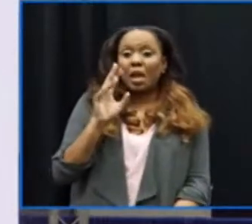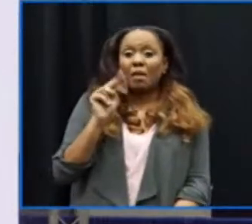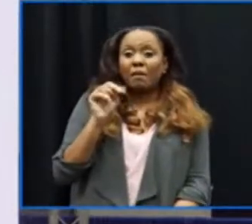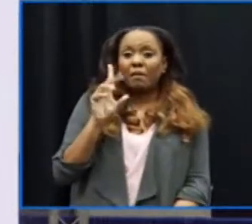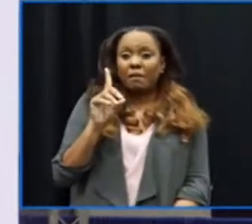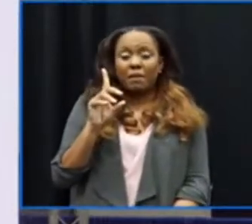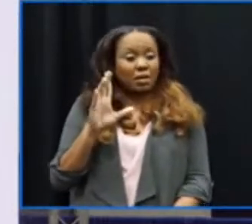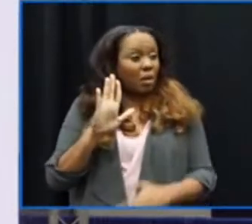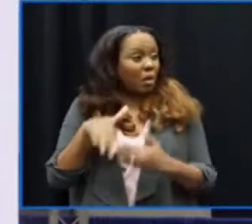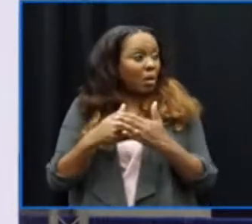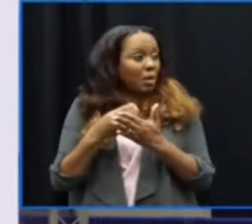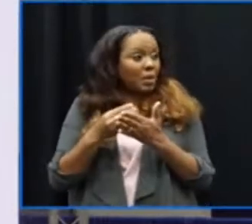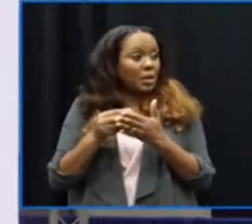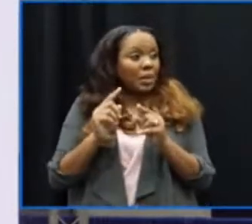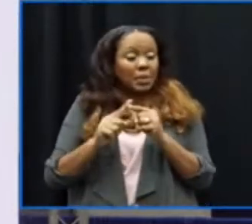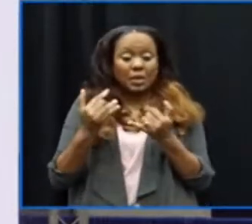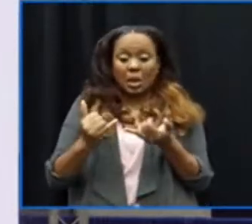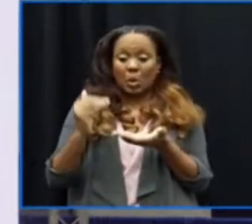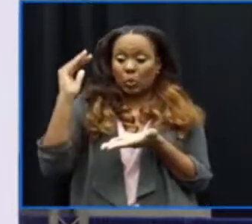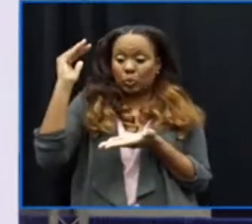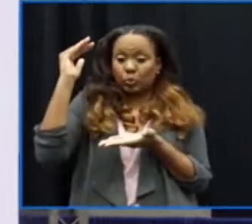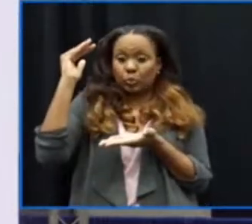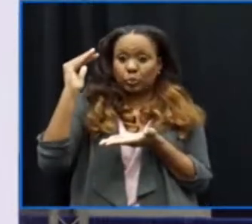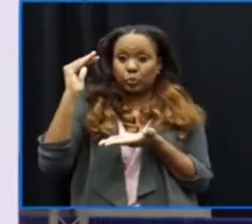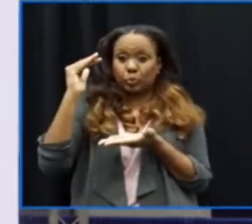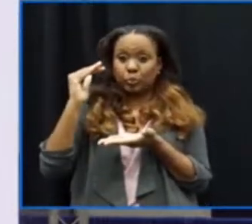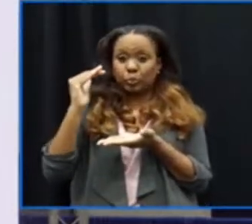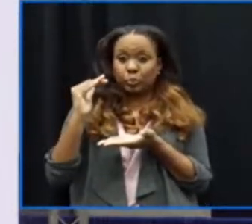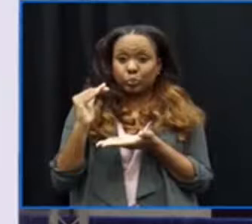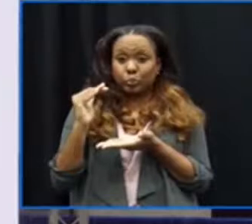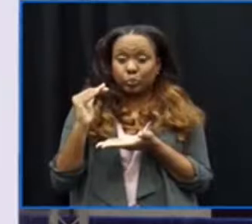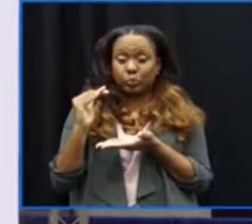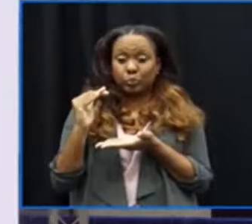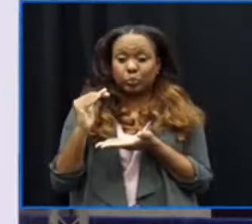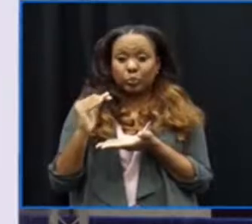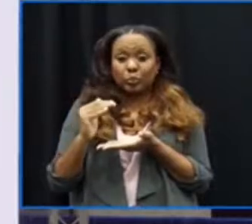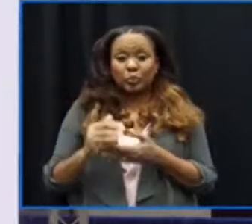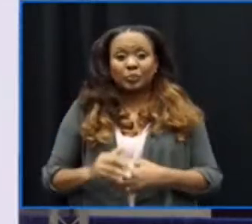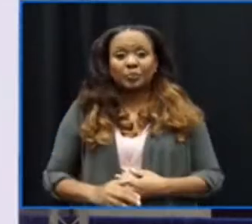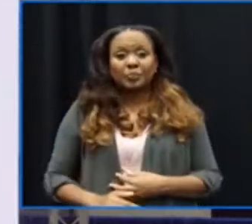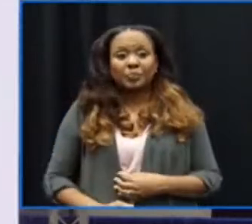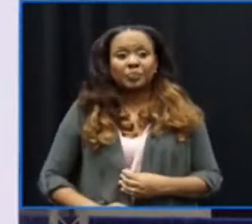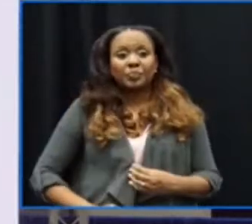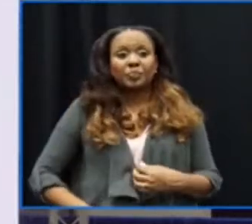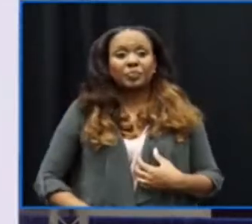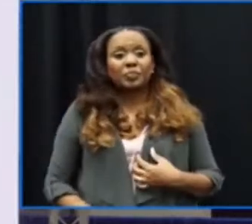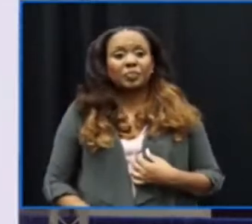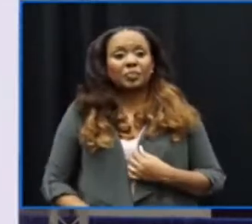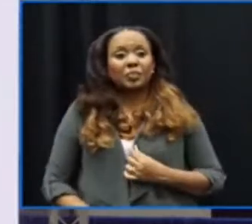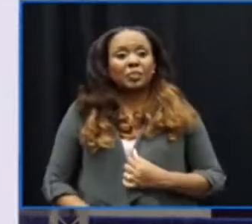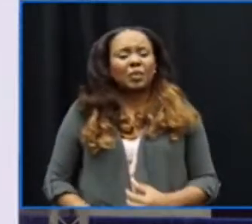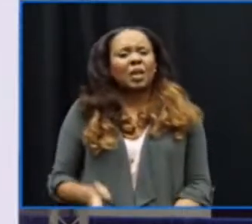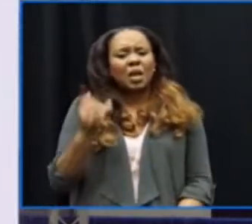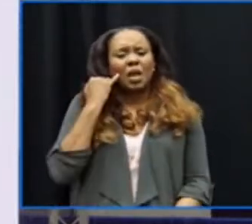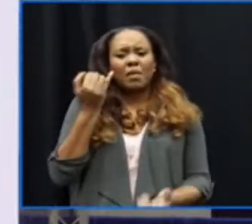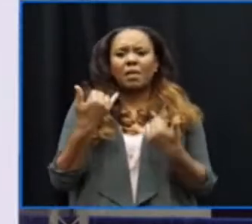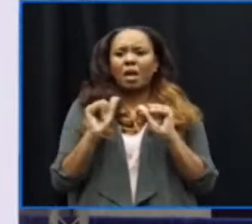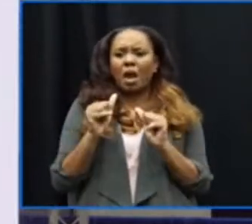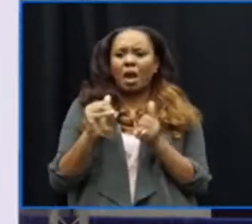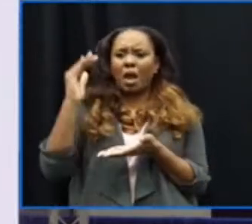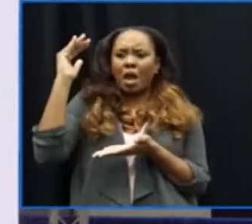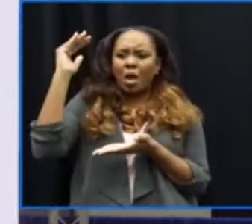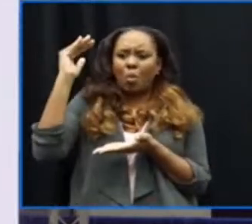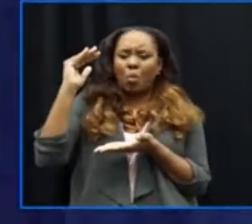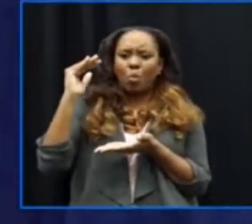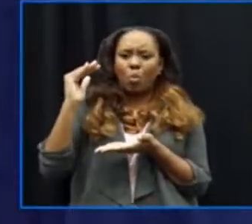going down in size. The challenge when you start dipping into your savings or your reserves is that if you keep doing that, they'll eventually